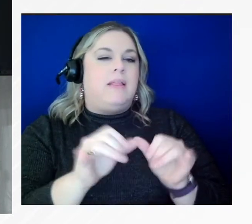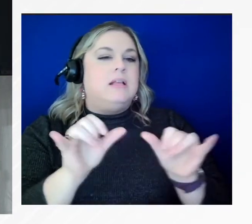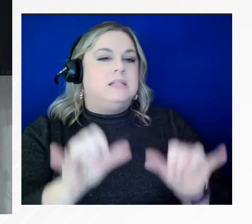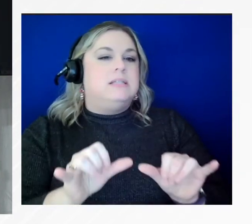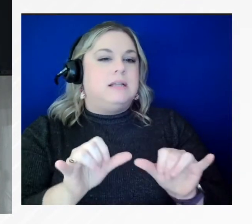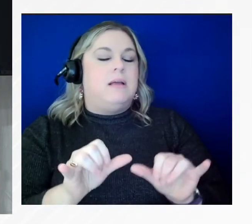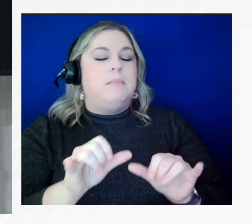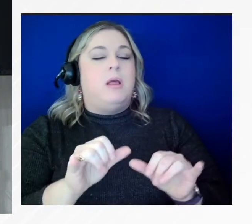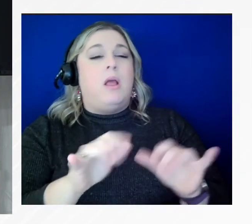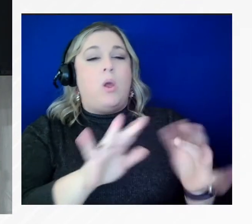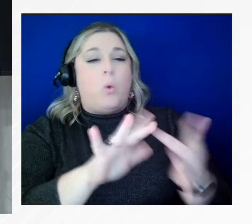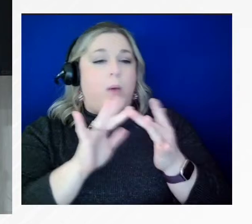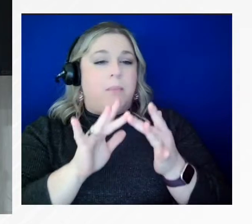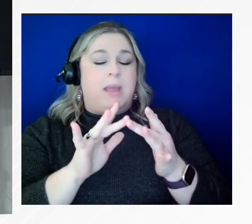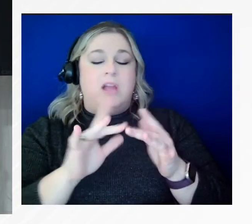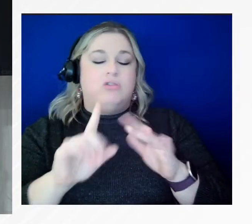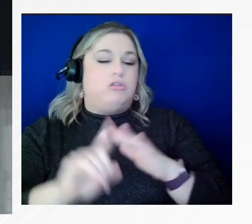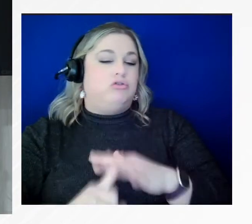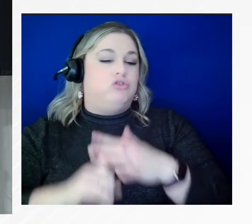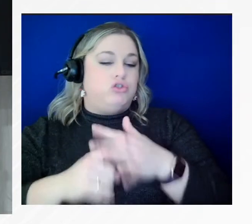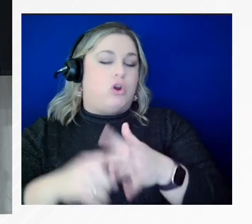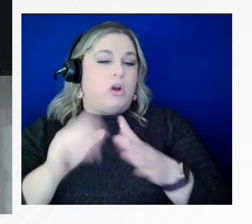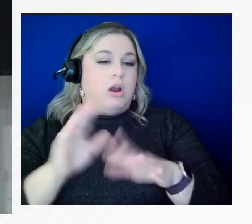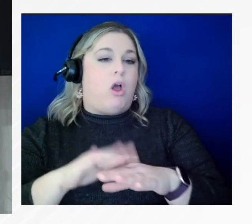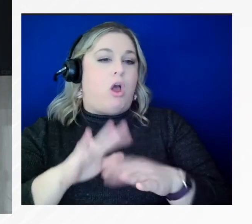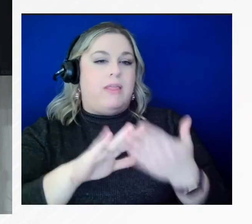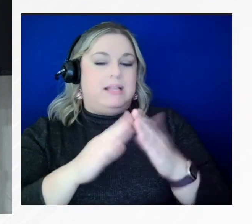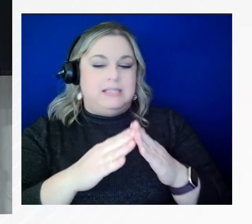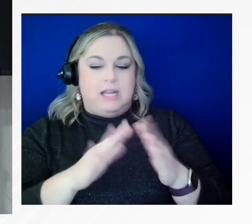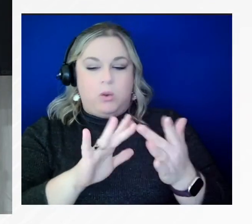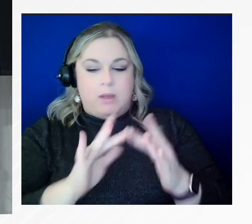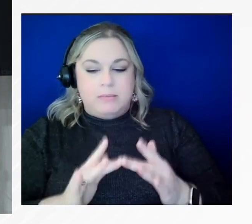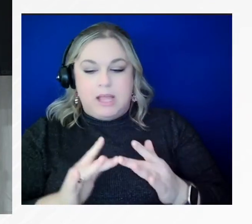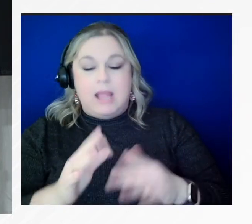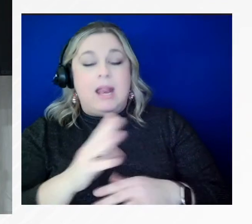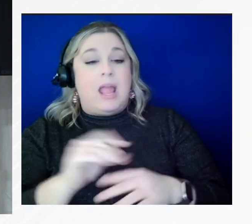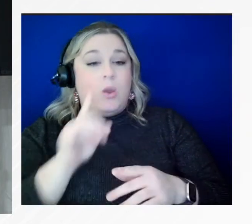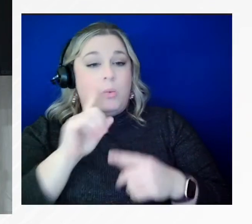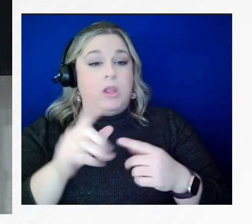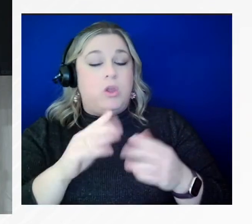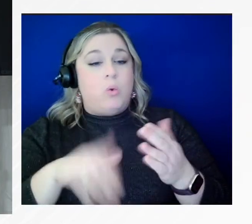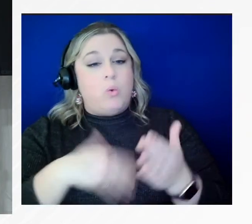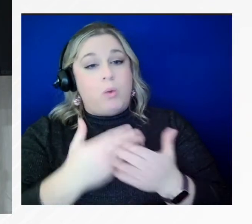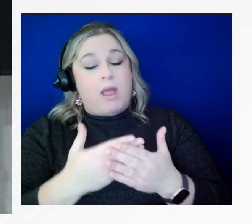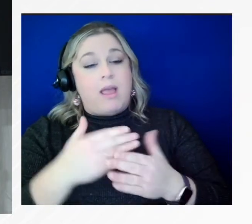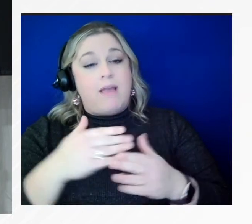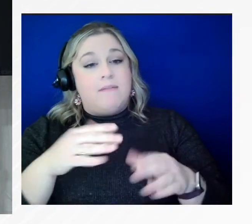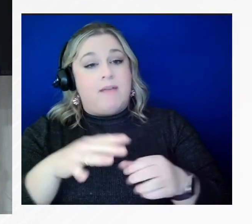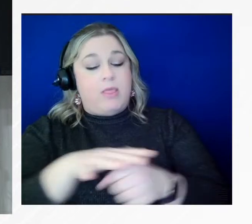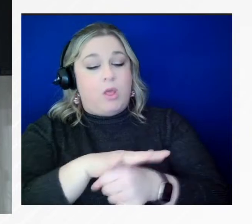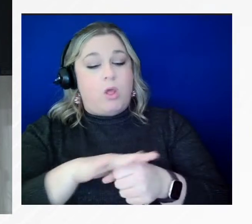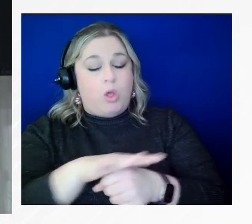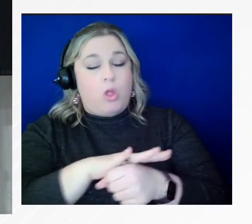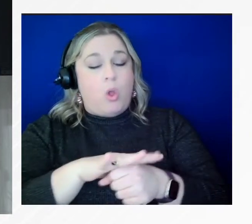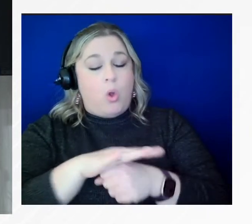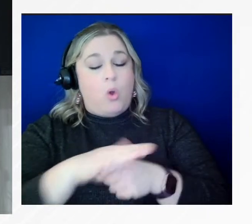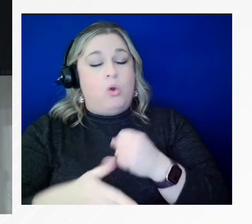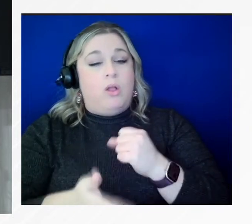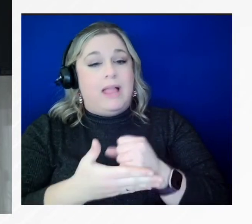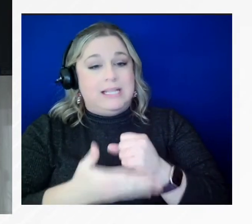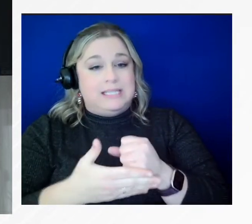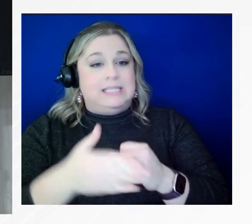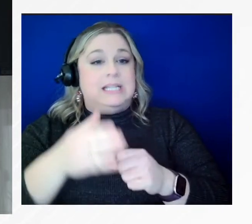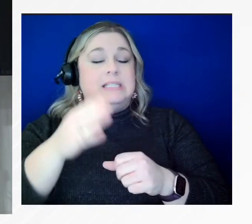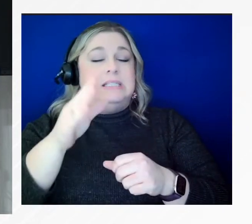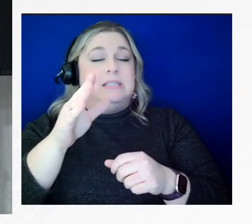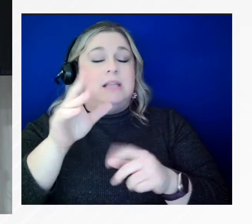already starting to be built on the city website. And when you come to the local assistance center meeting on Tuesday from 10